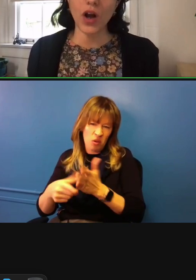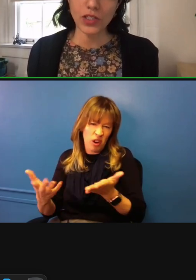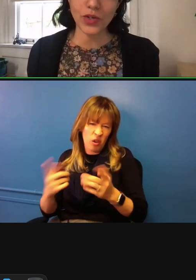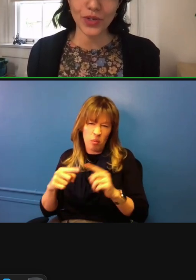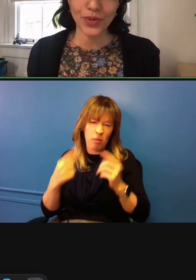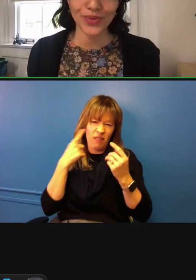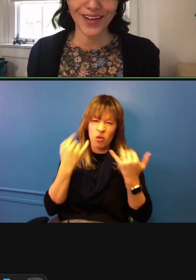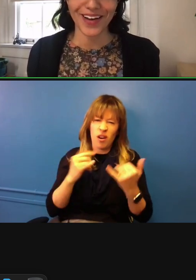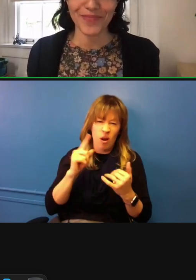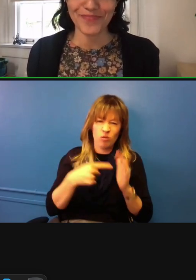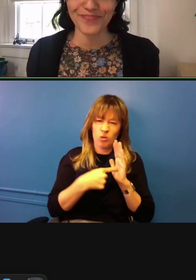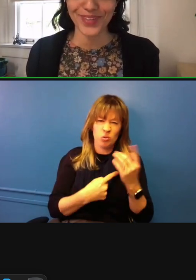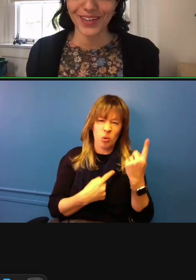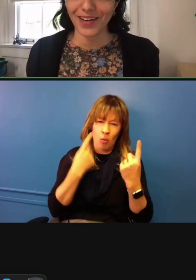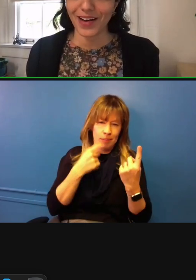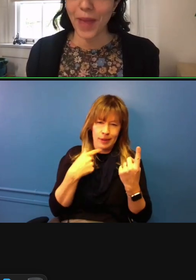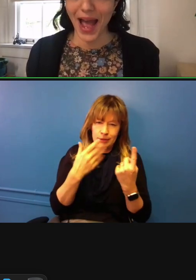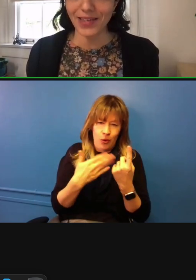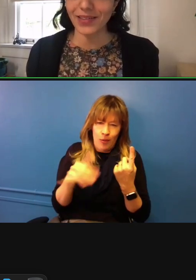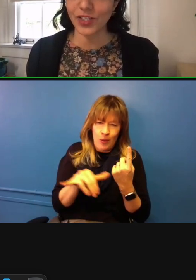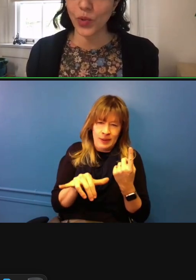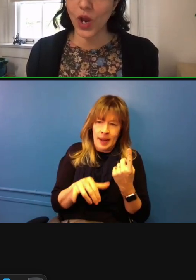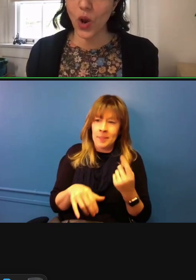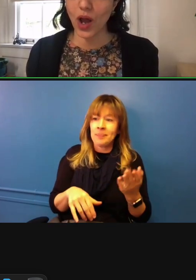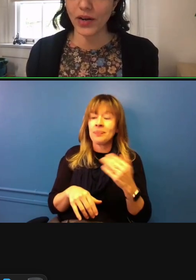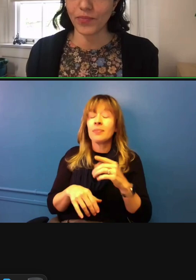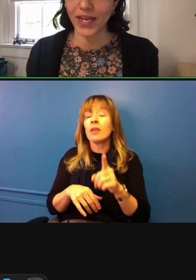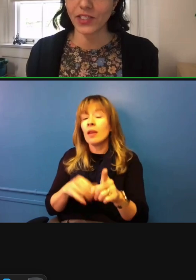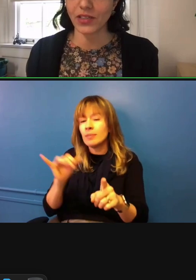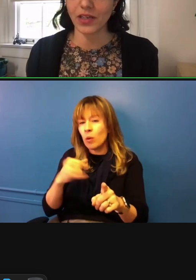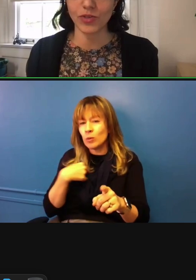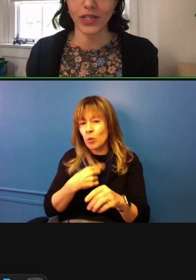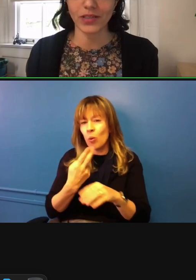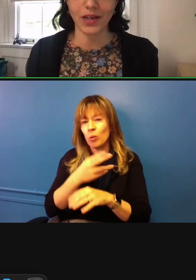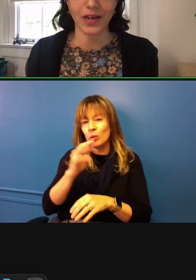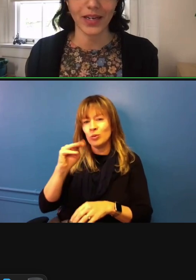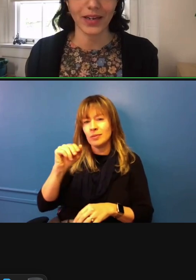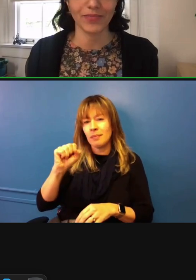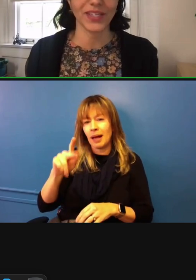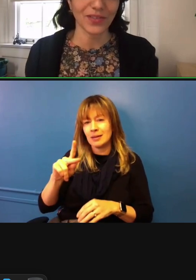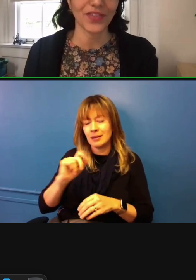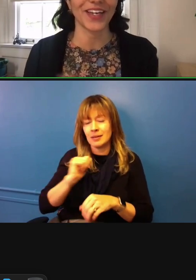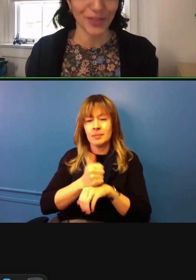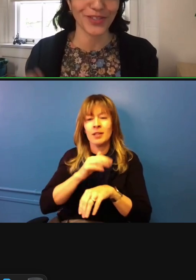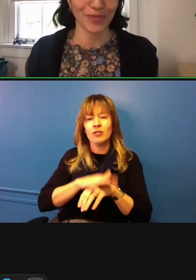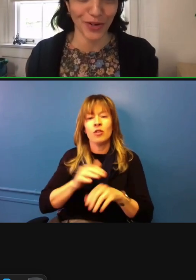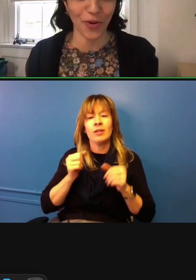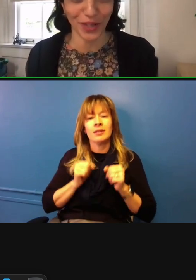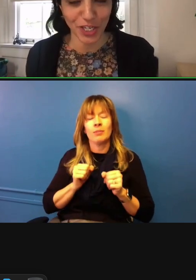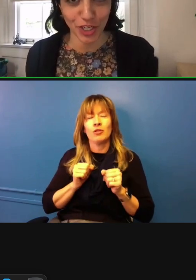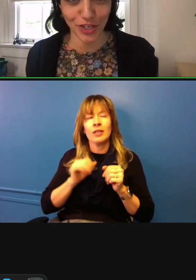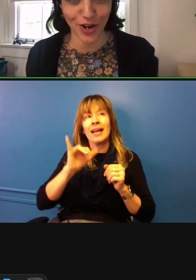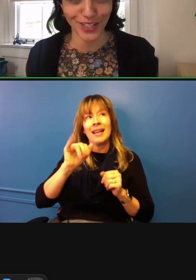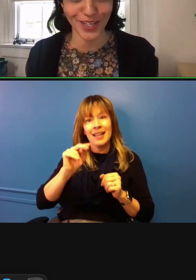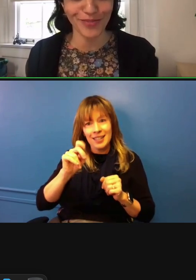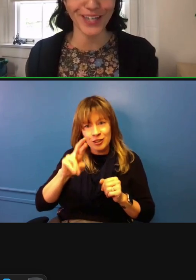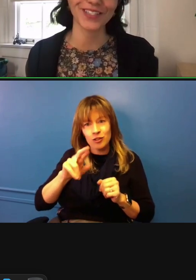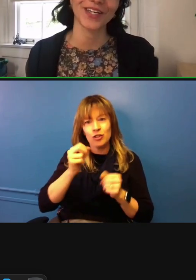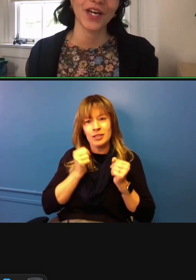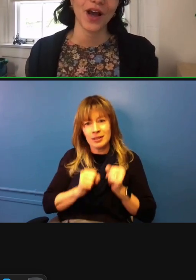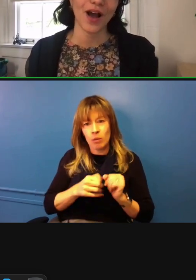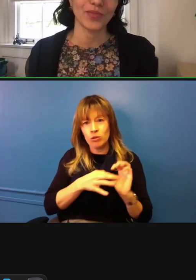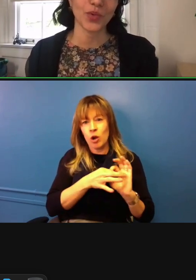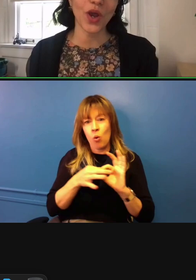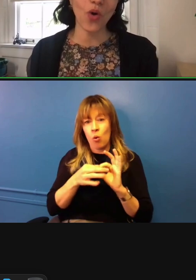Okay, and we also used a mask. So we, based on subjects, based on the inter-subject correlation across